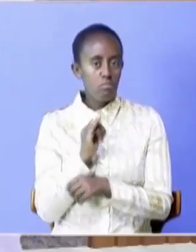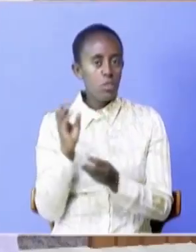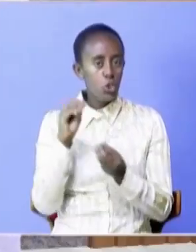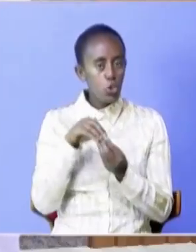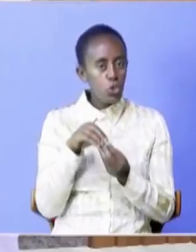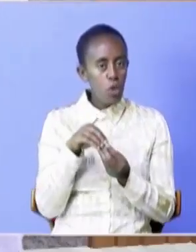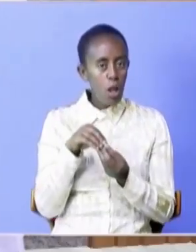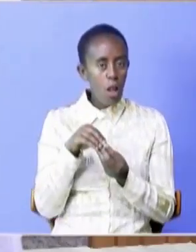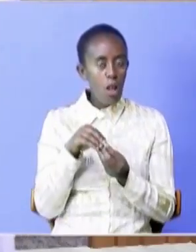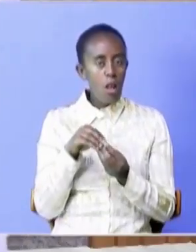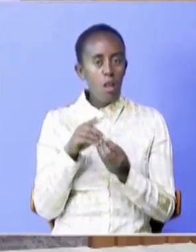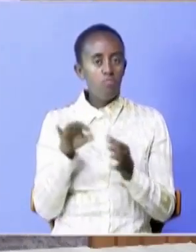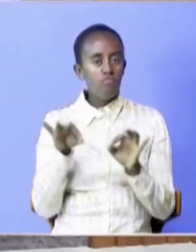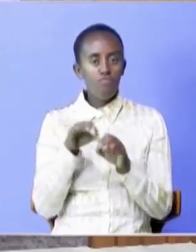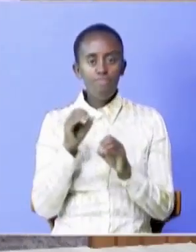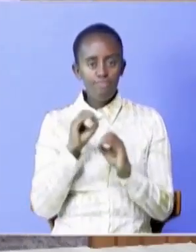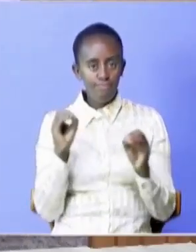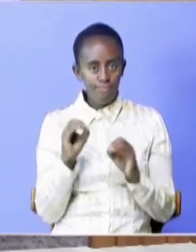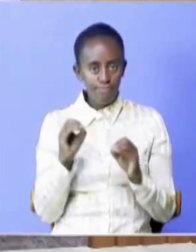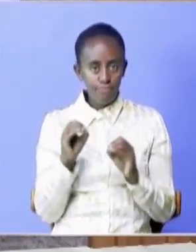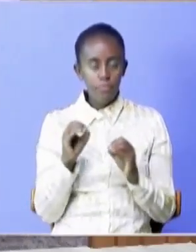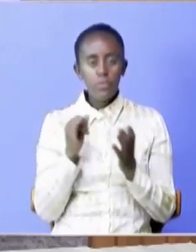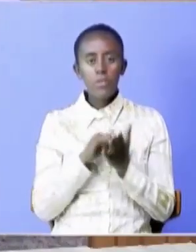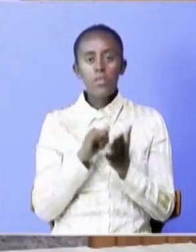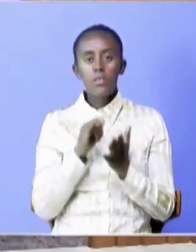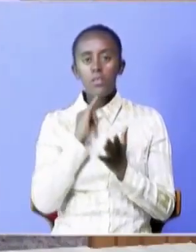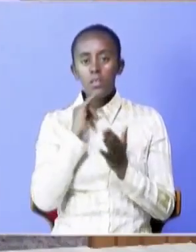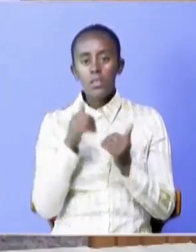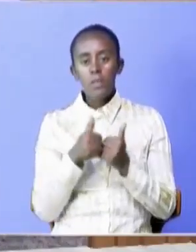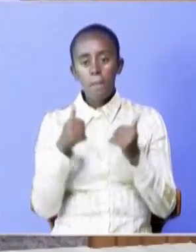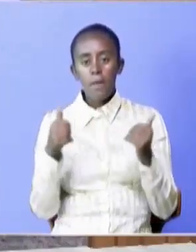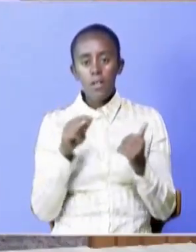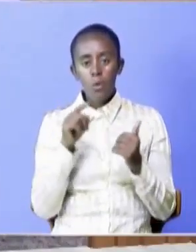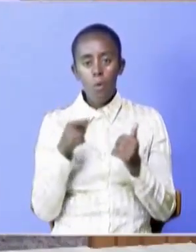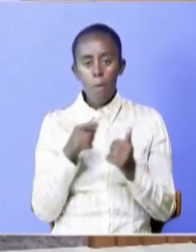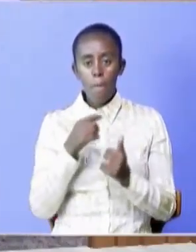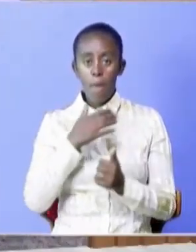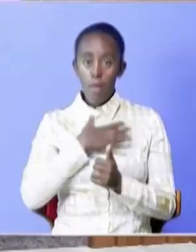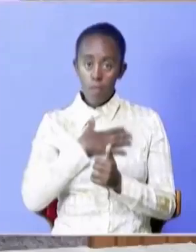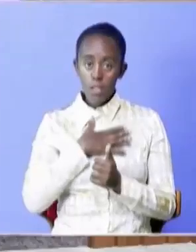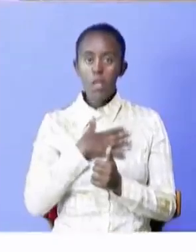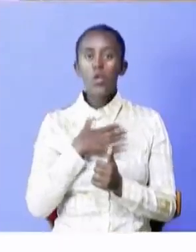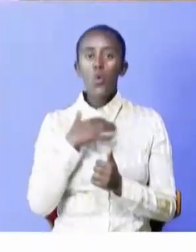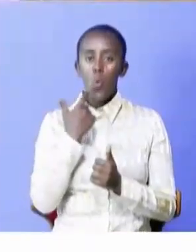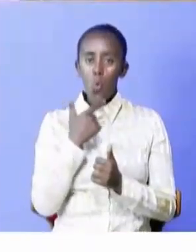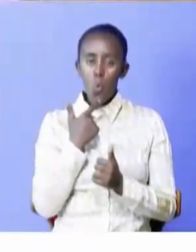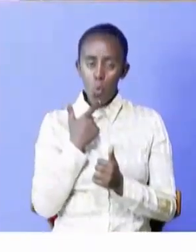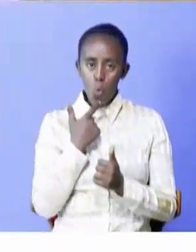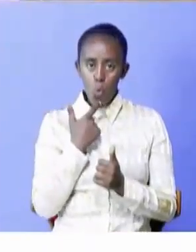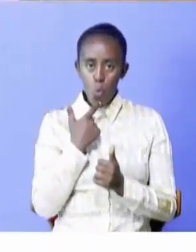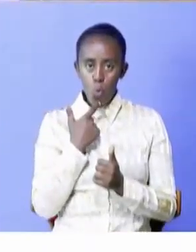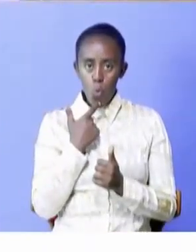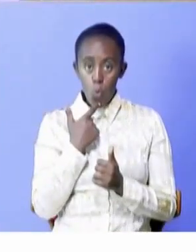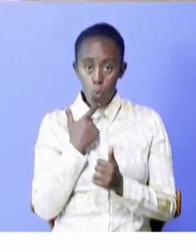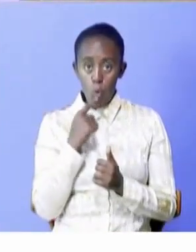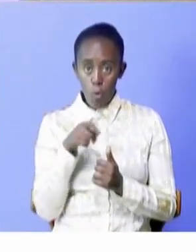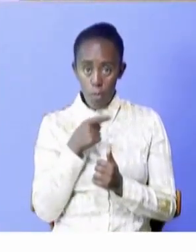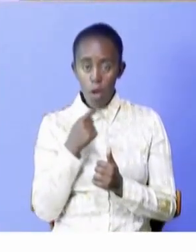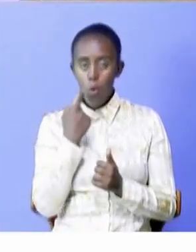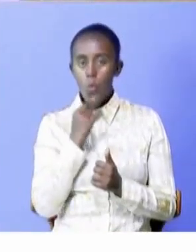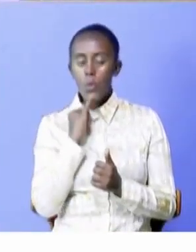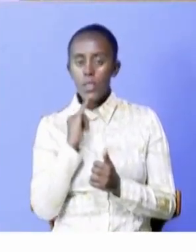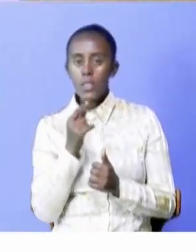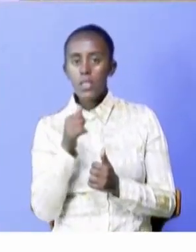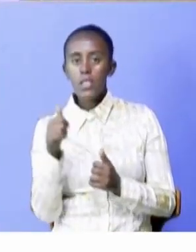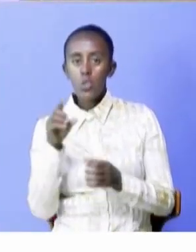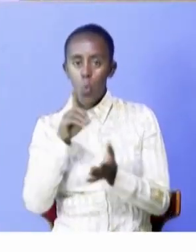additional non-essential information that is separated by a comma. So my father, comma, who is